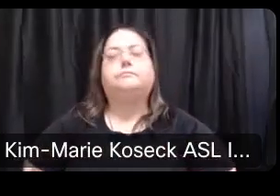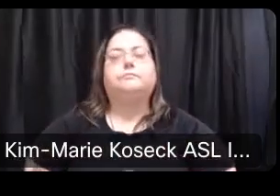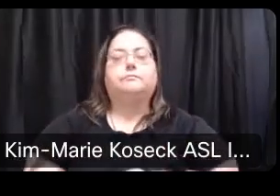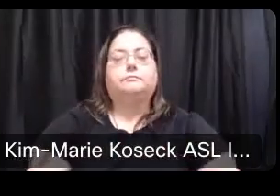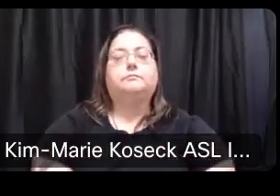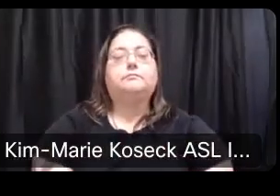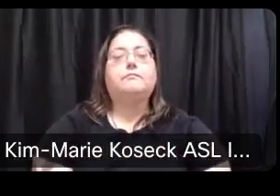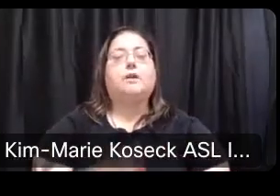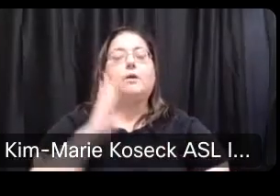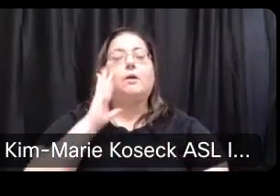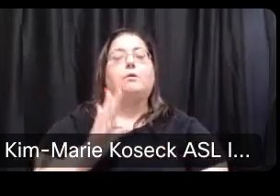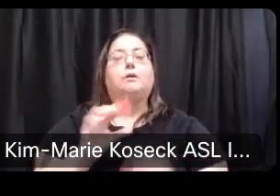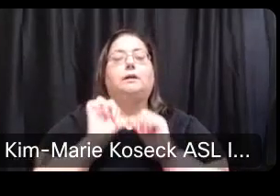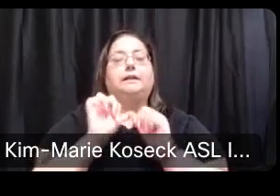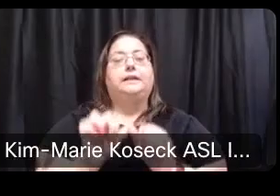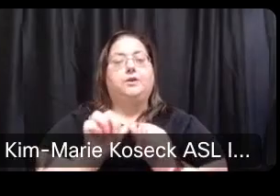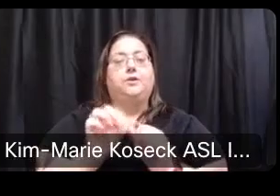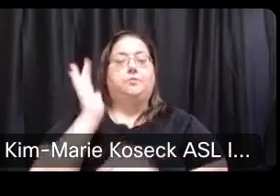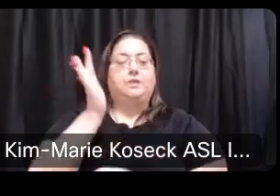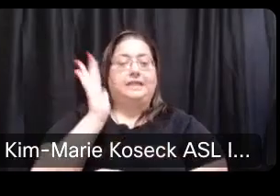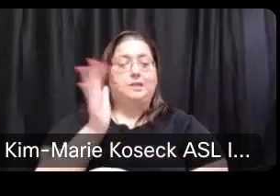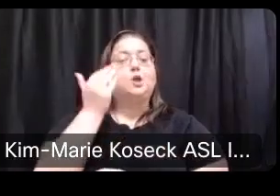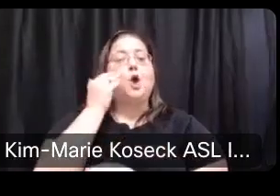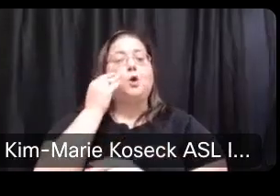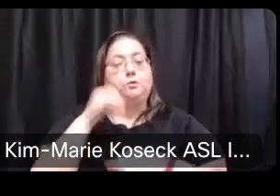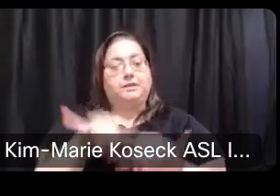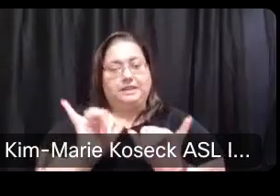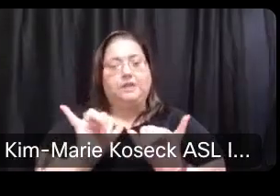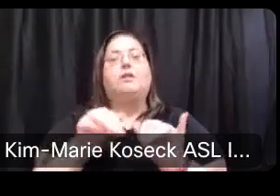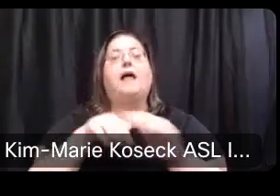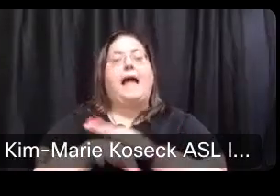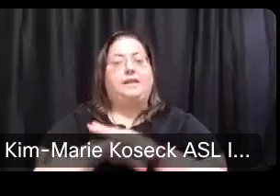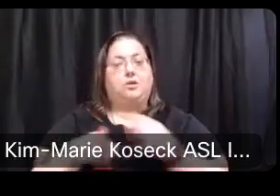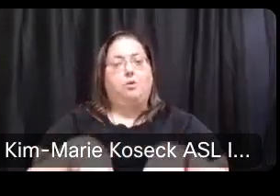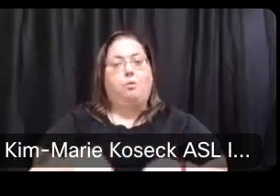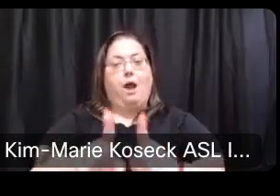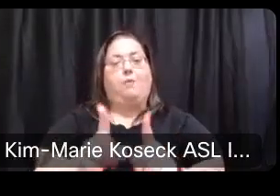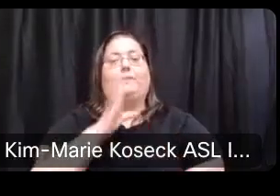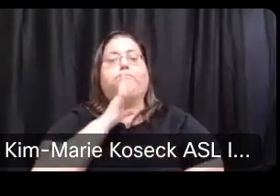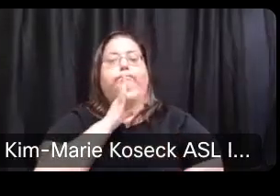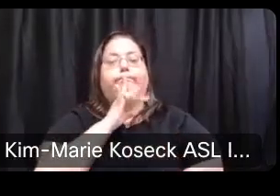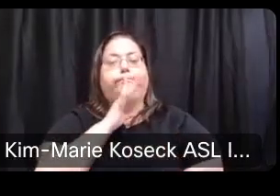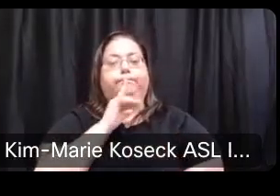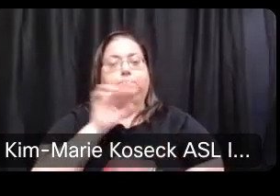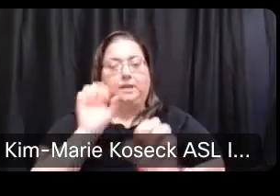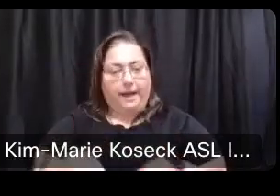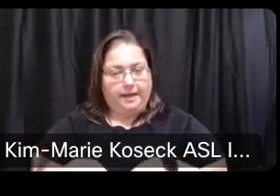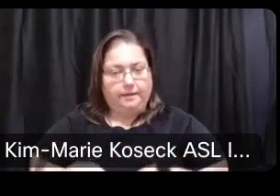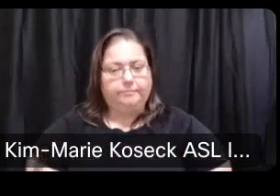We will advance our presentation, but please know that you can still access while we continue to speak.